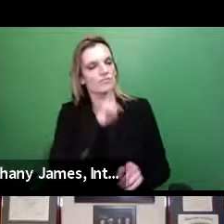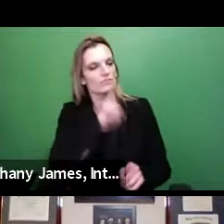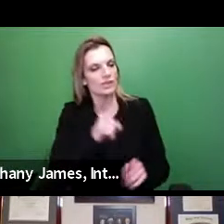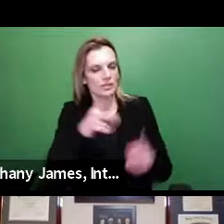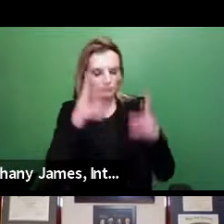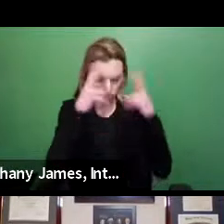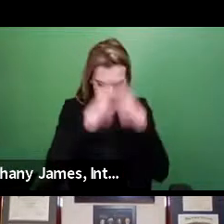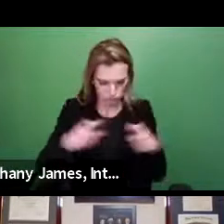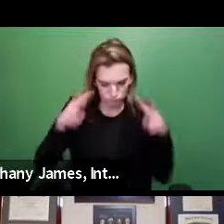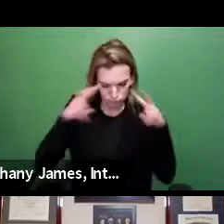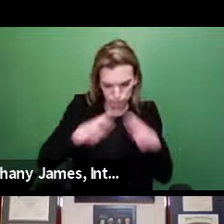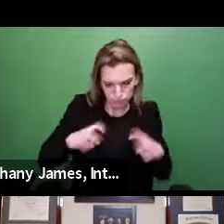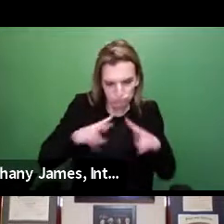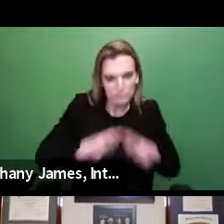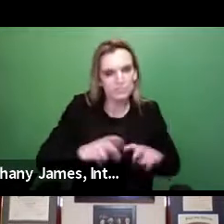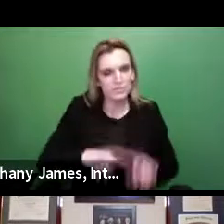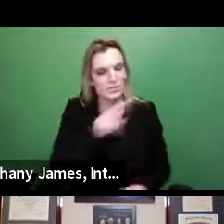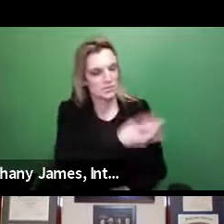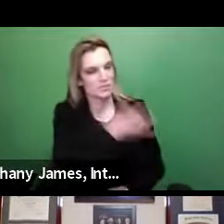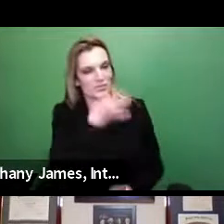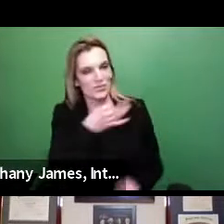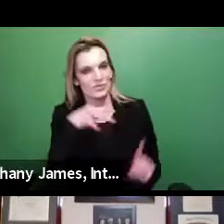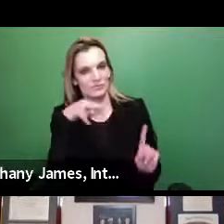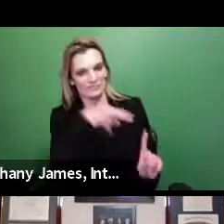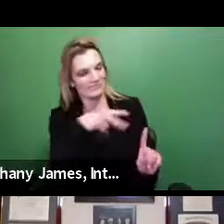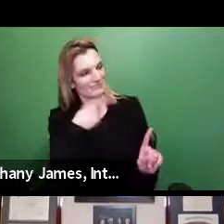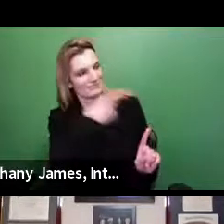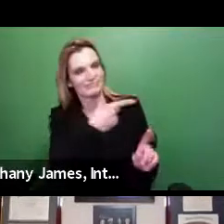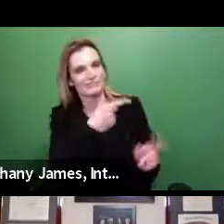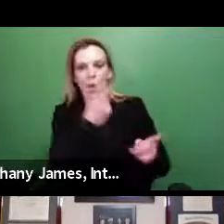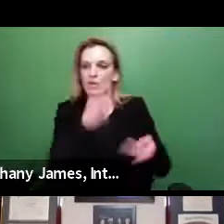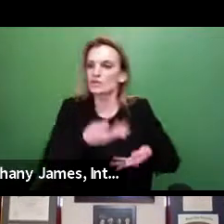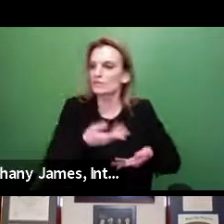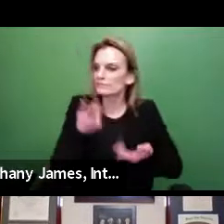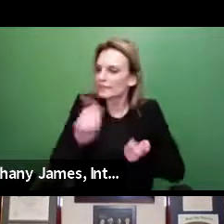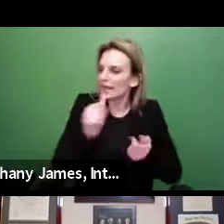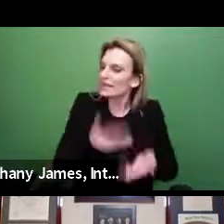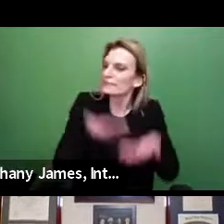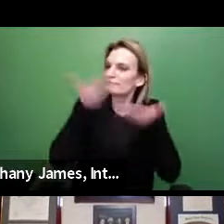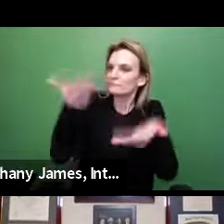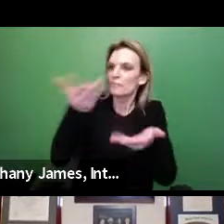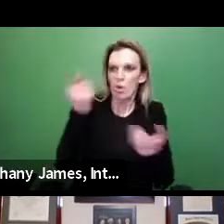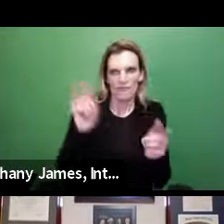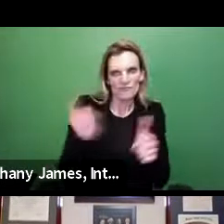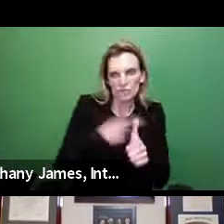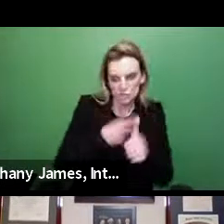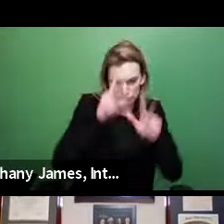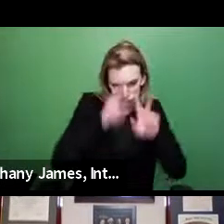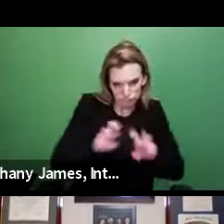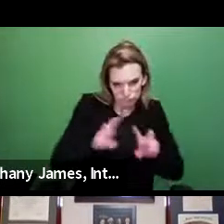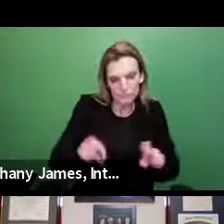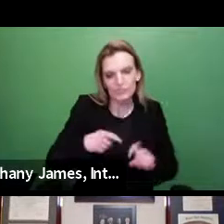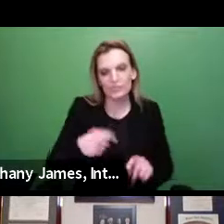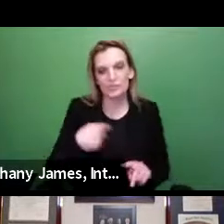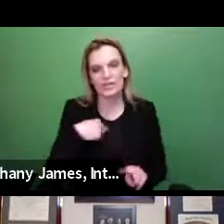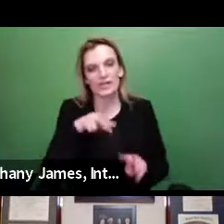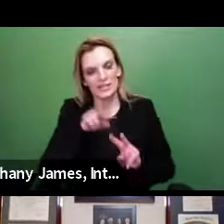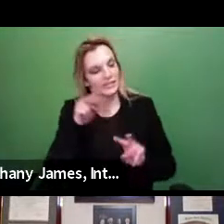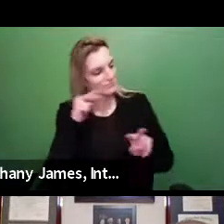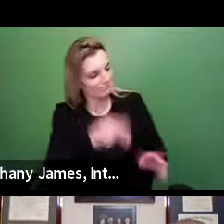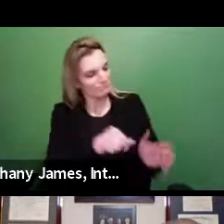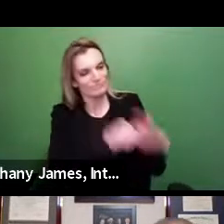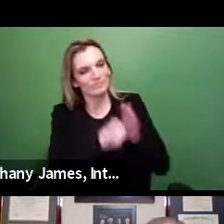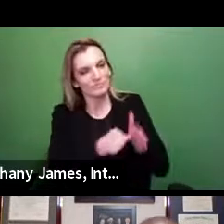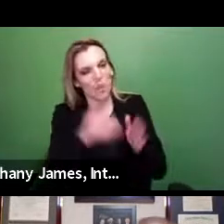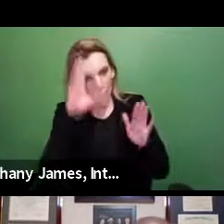her analysis of those things that came before the commission. And so I would hope that she would take her skill set and gifts into the community